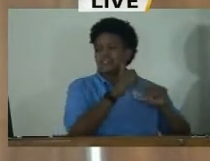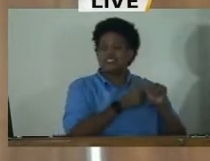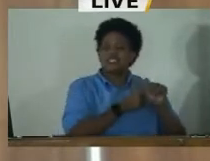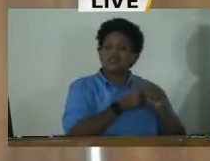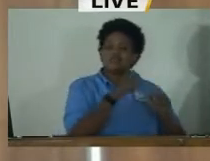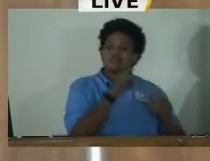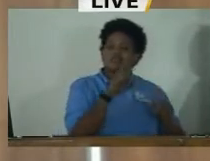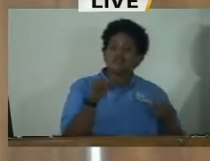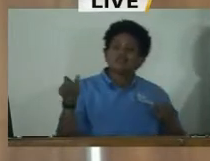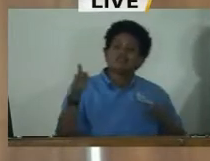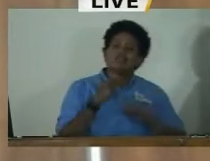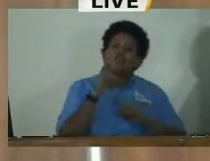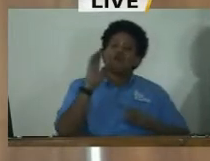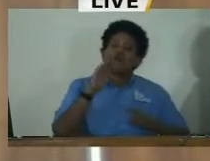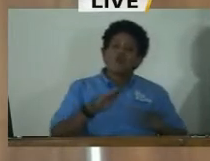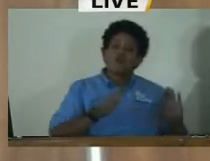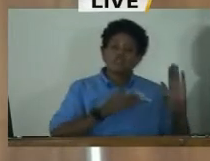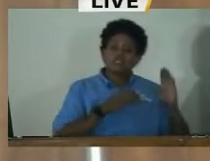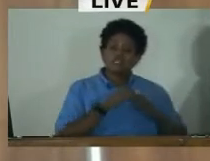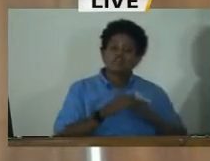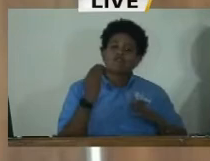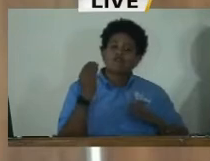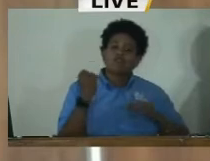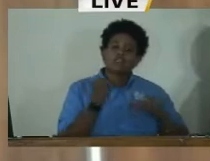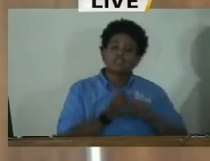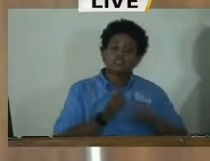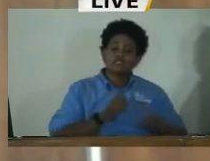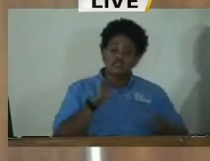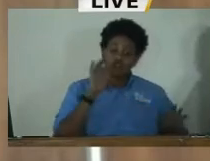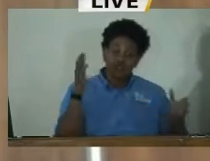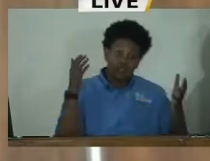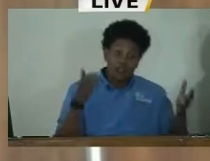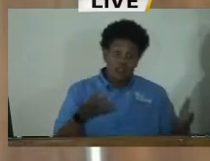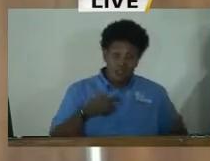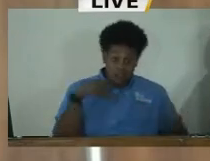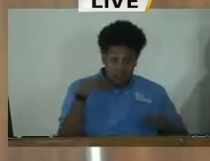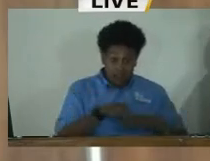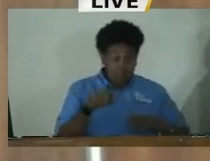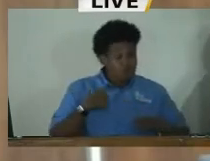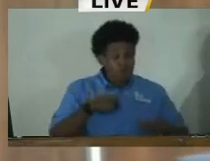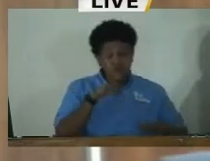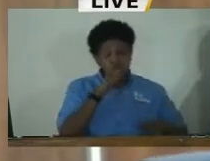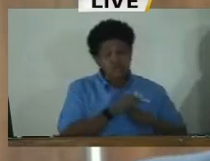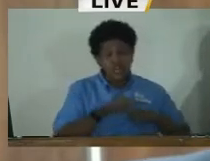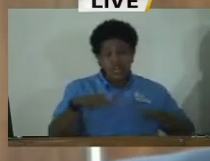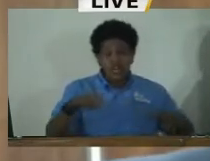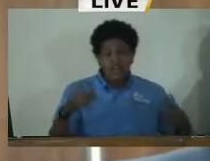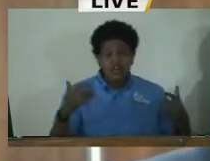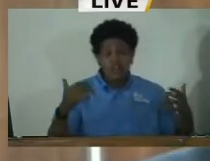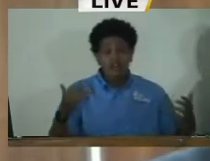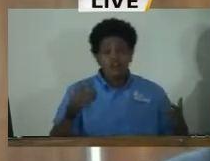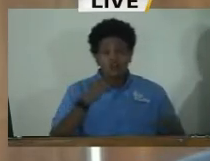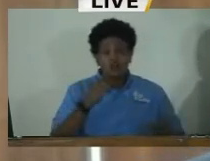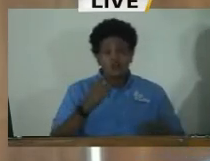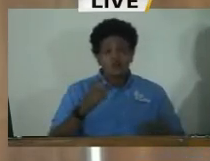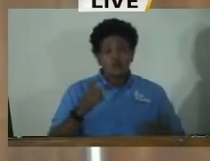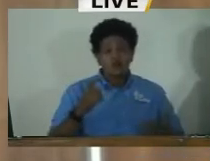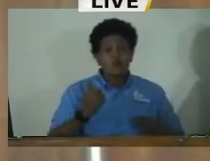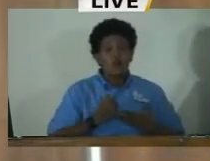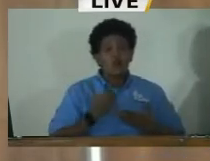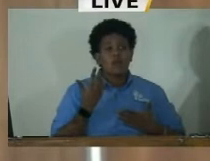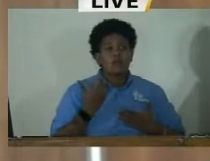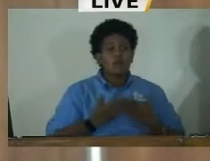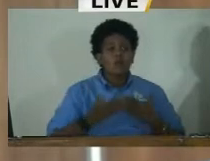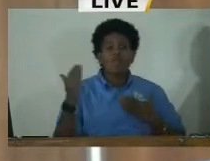our citizens. In the 14 years I have been here, we really have not moved the wealth needle